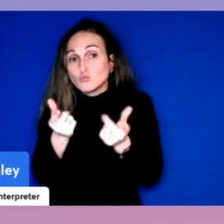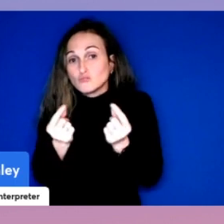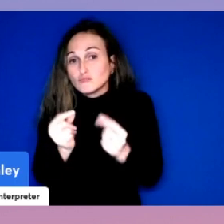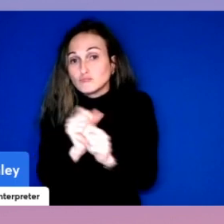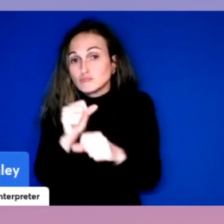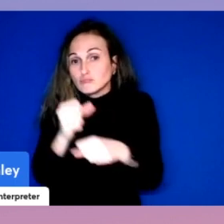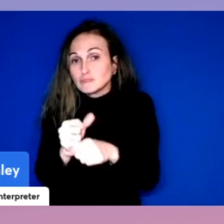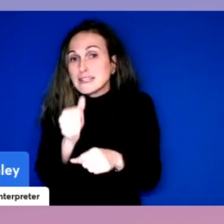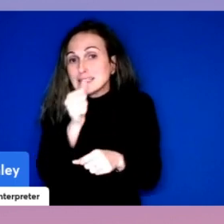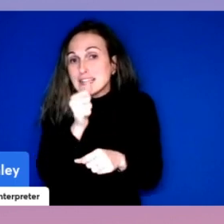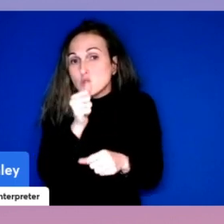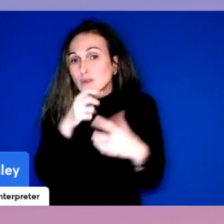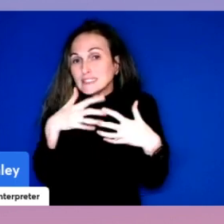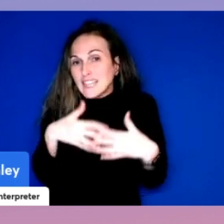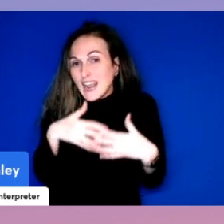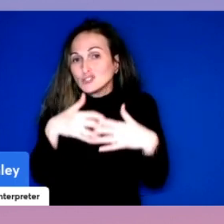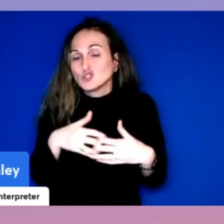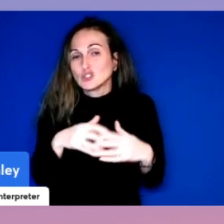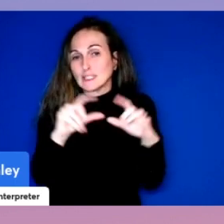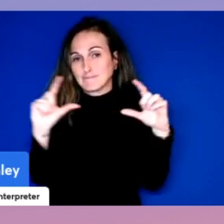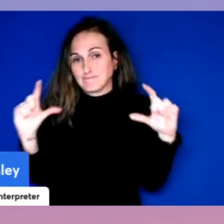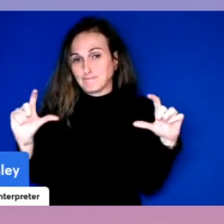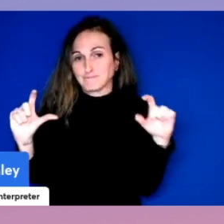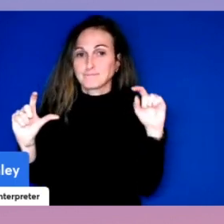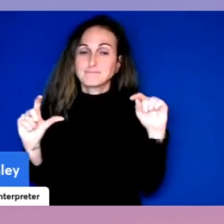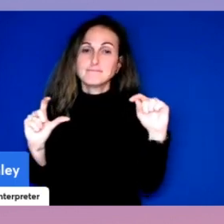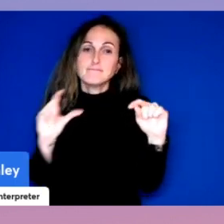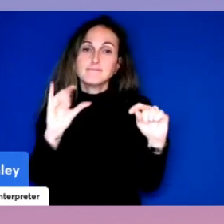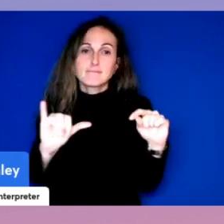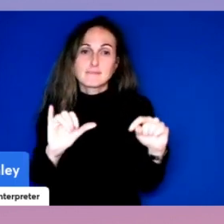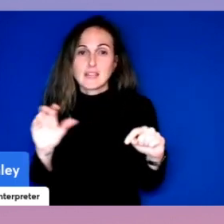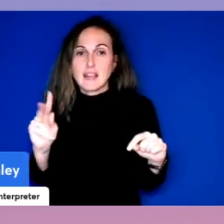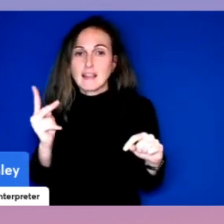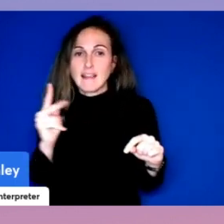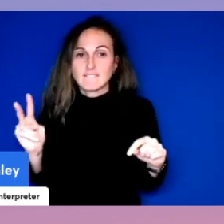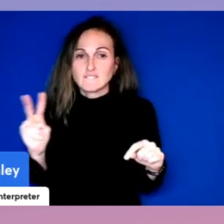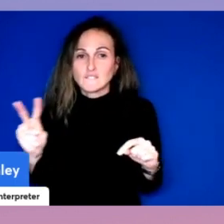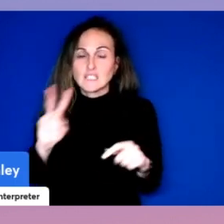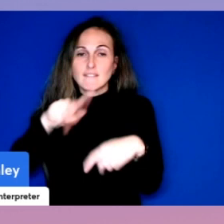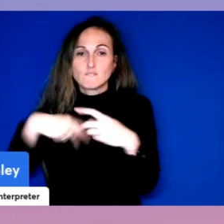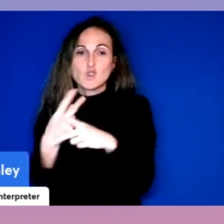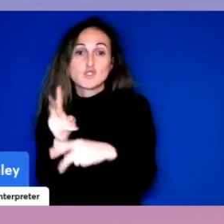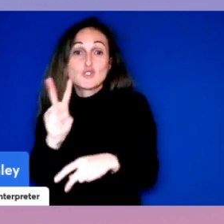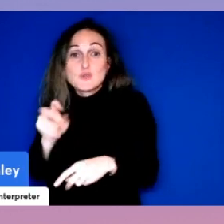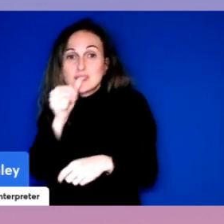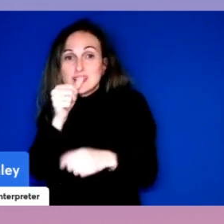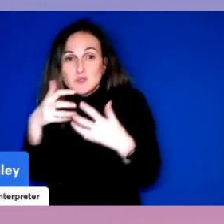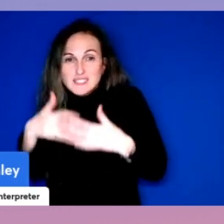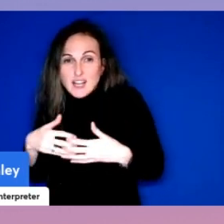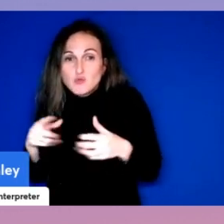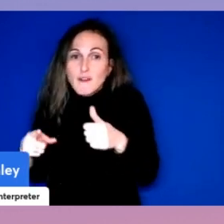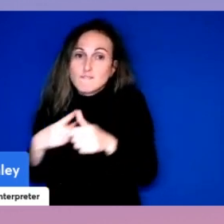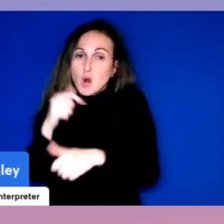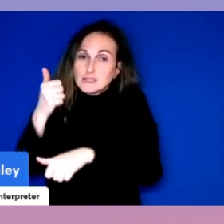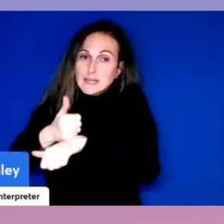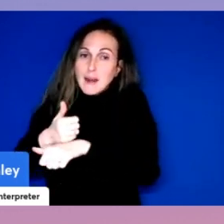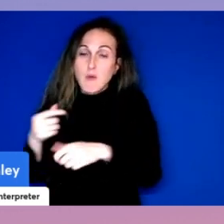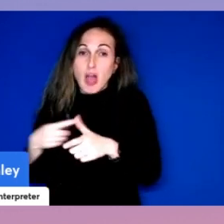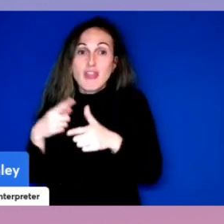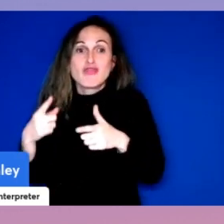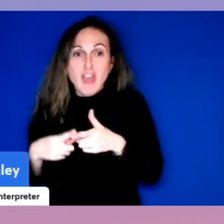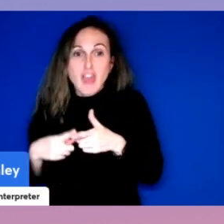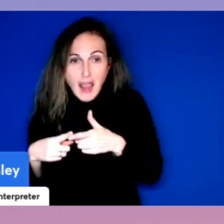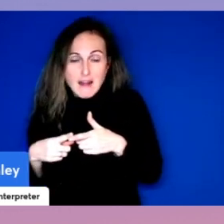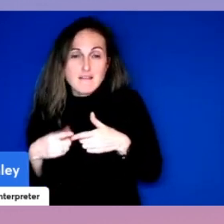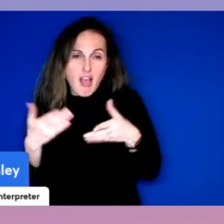a secrets engine. This is the KV version 2 secrets engine. We first enable it, and then we're going to put our secrets in